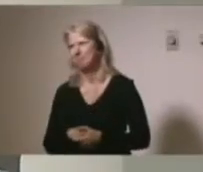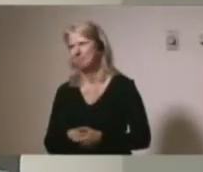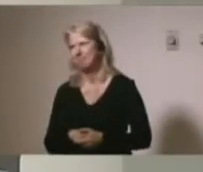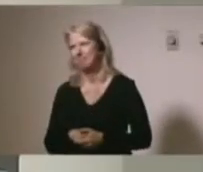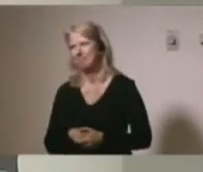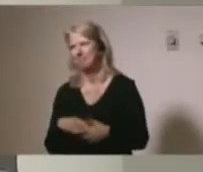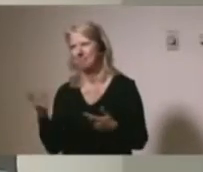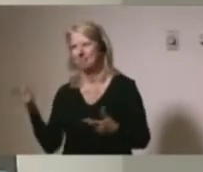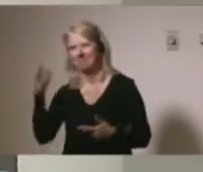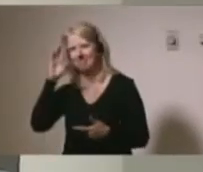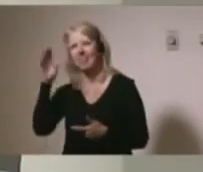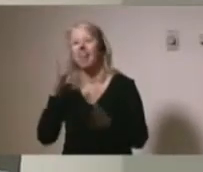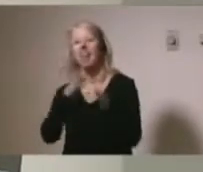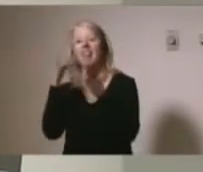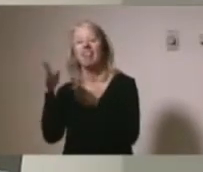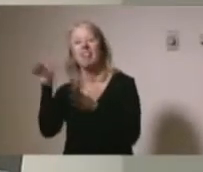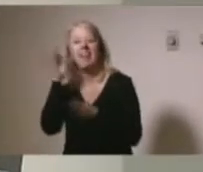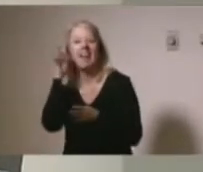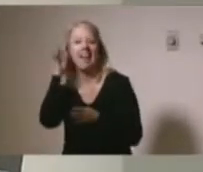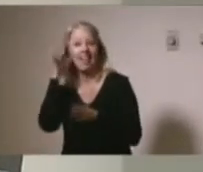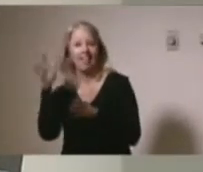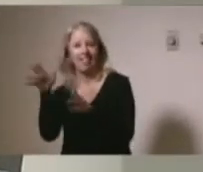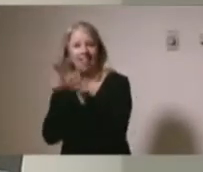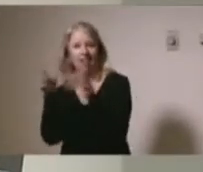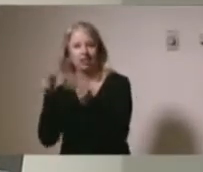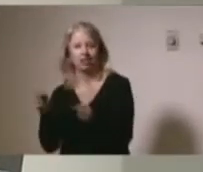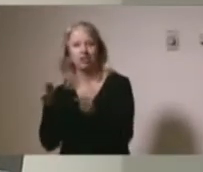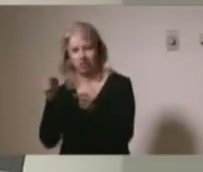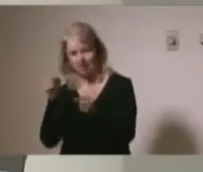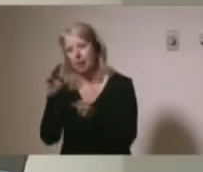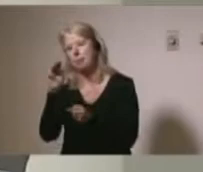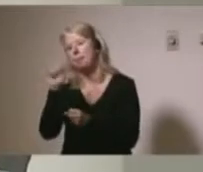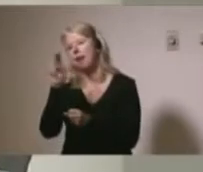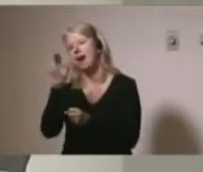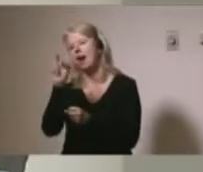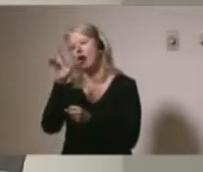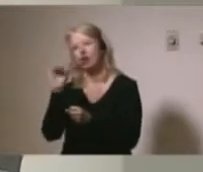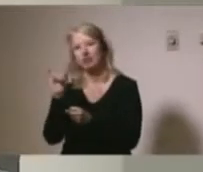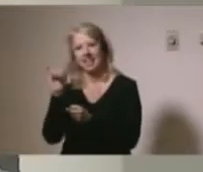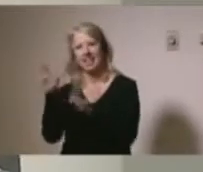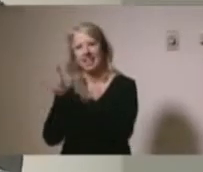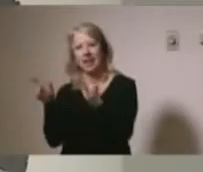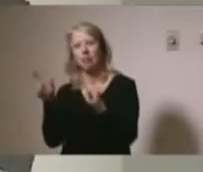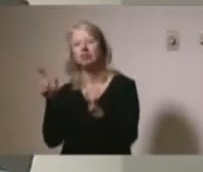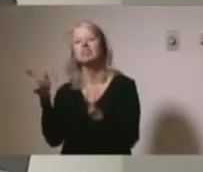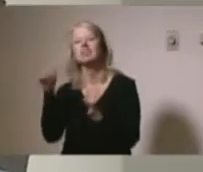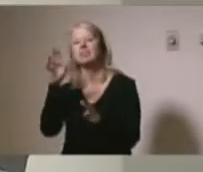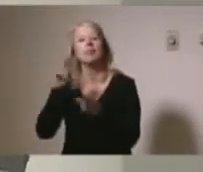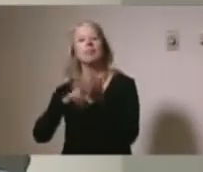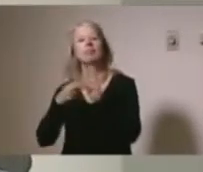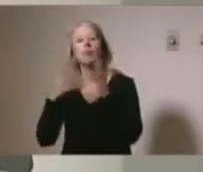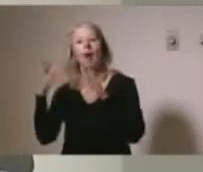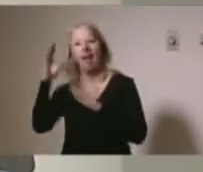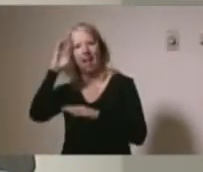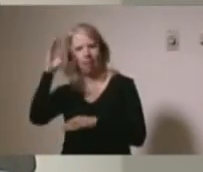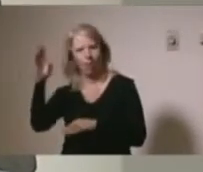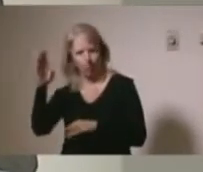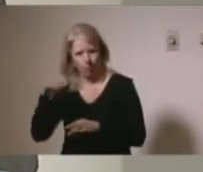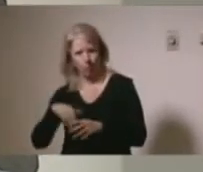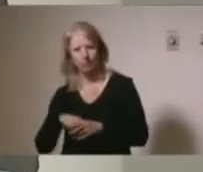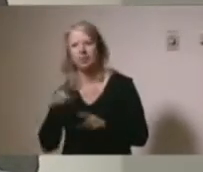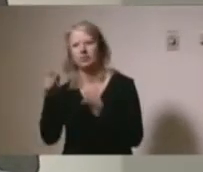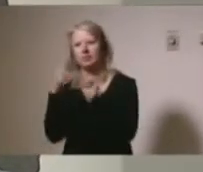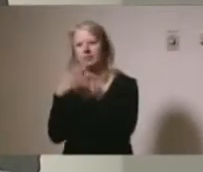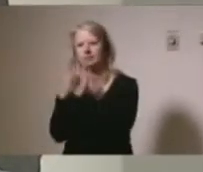That is the Maori language, the first people of New Zealand, and what that means is hello. Could you repeat after